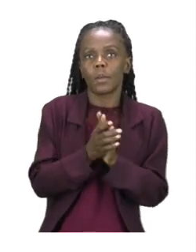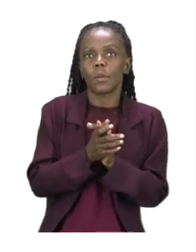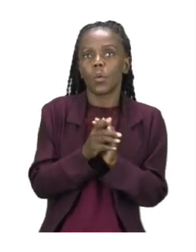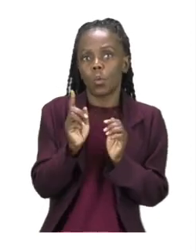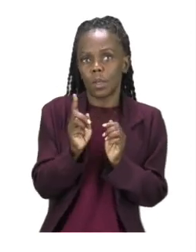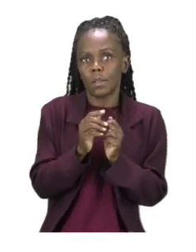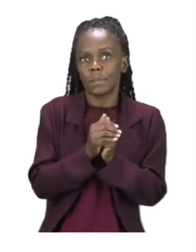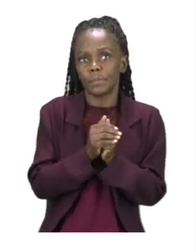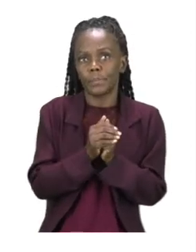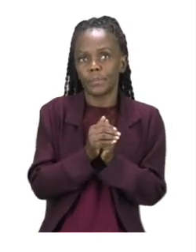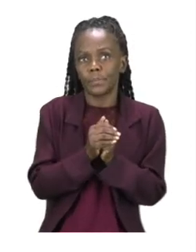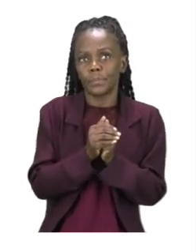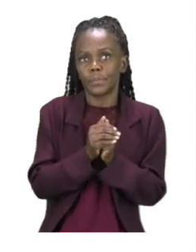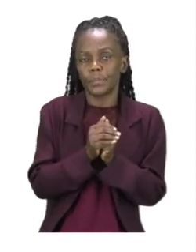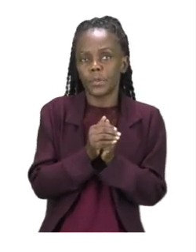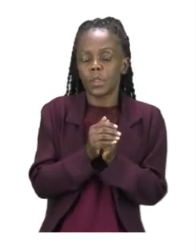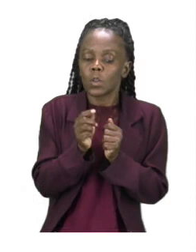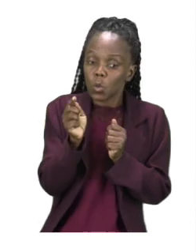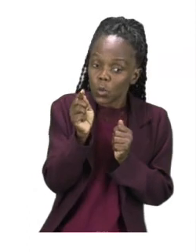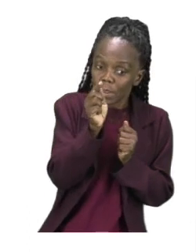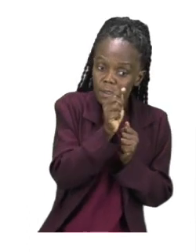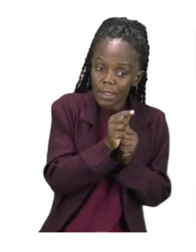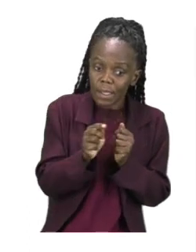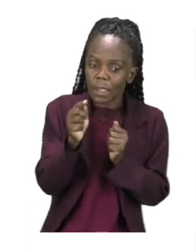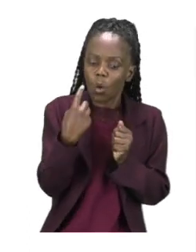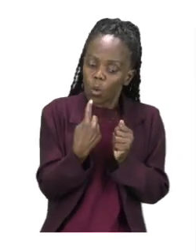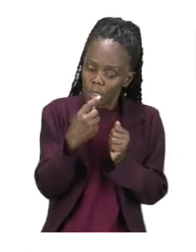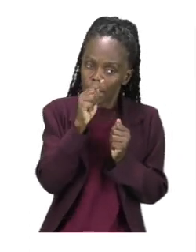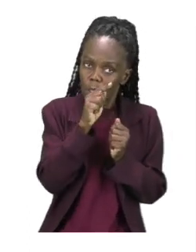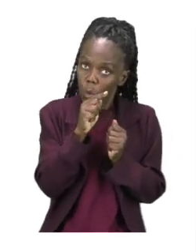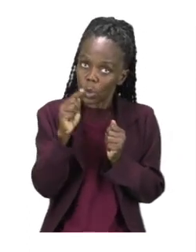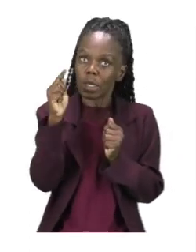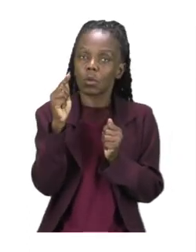Then I would like you to circle the correct answer.